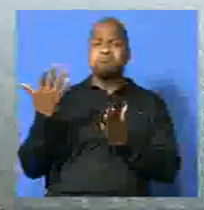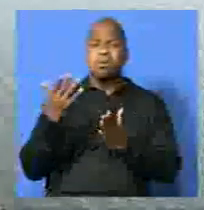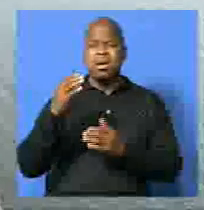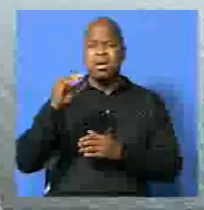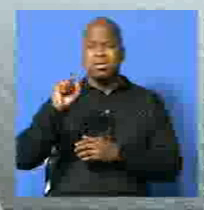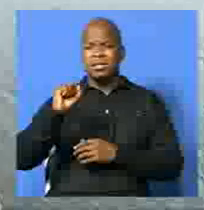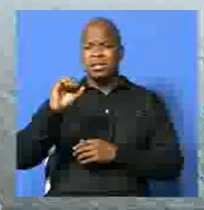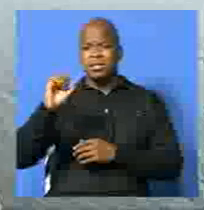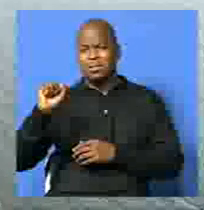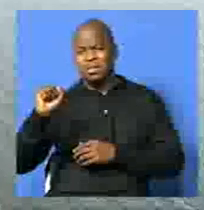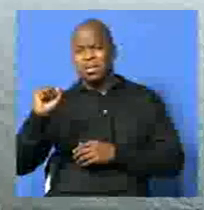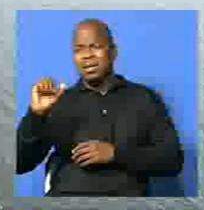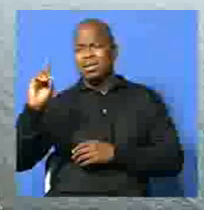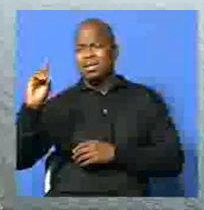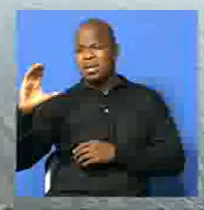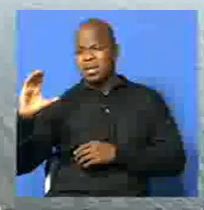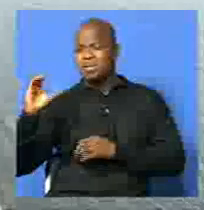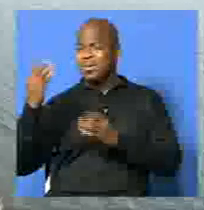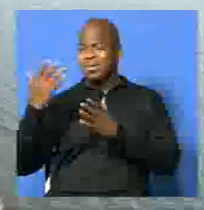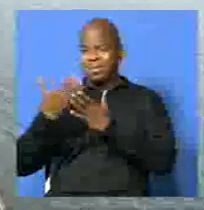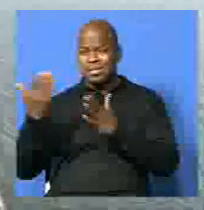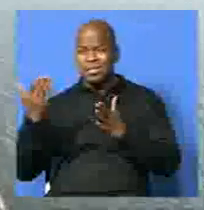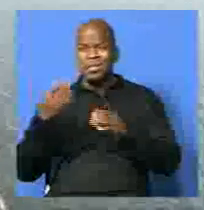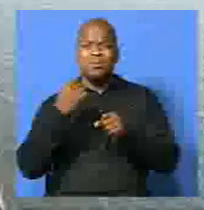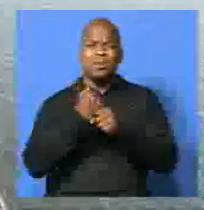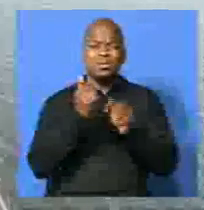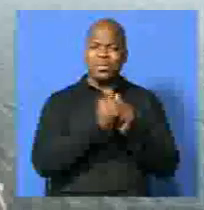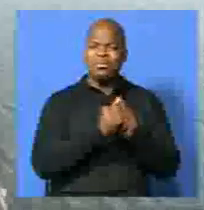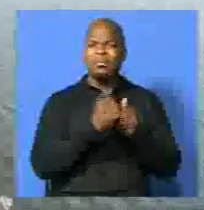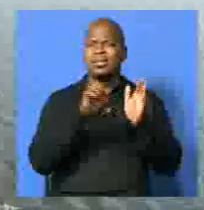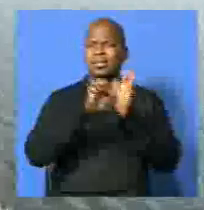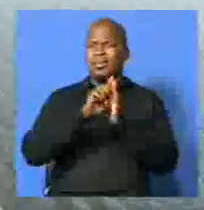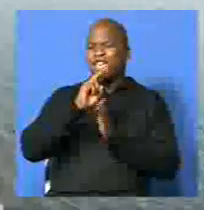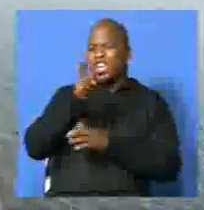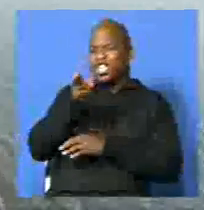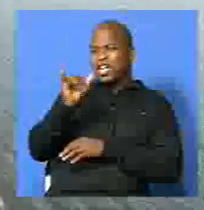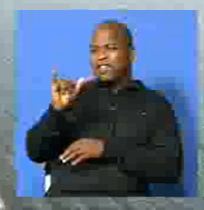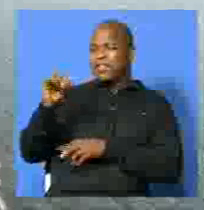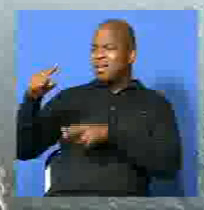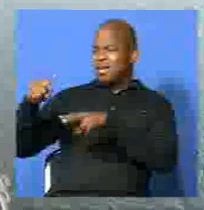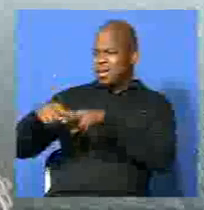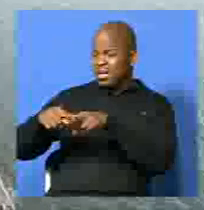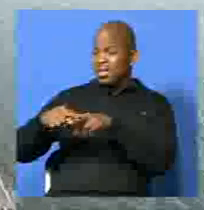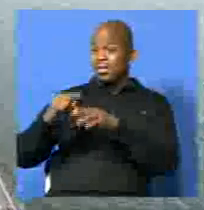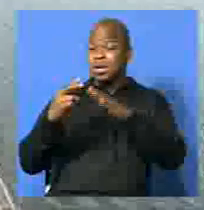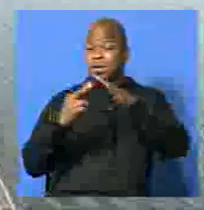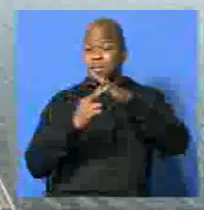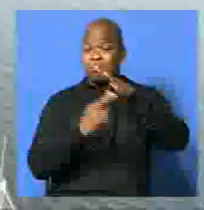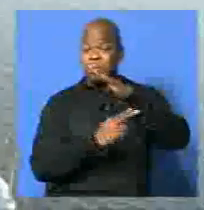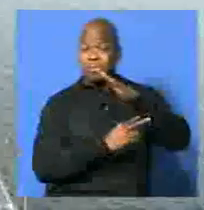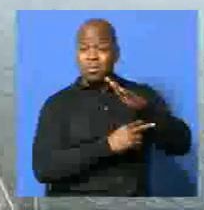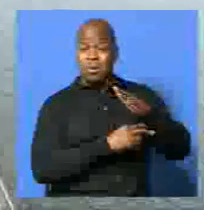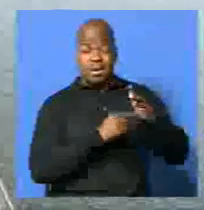SADC ke mahatse a dirisa na modilo tse dintsi dilo di tsona bo HIV and AIDS ke dilo tse lore go dirisa na motsone nako ene bo re go jo bota boti sengwe